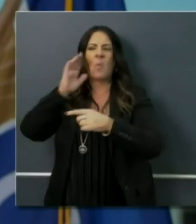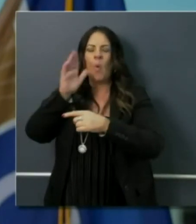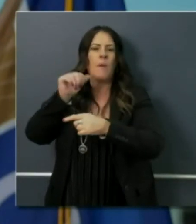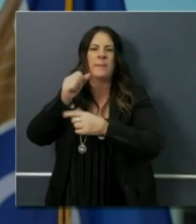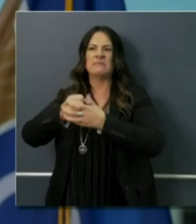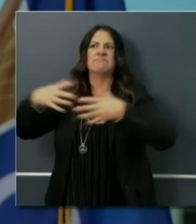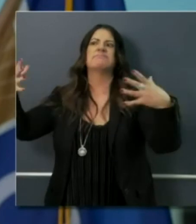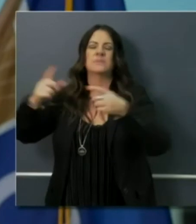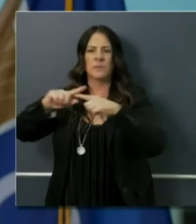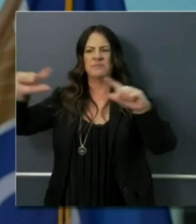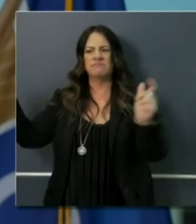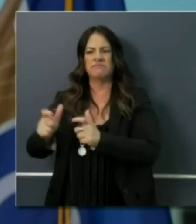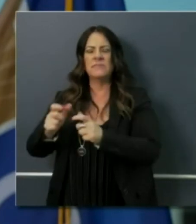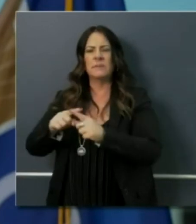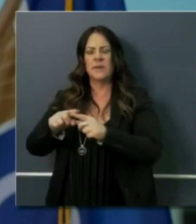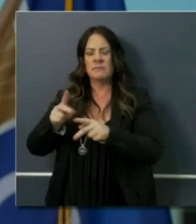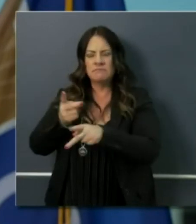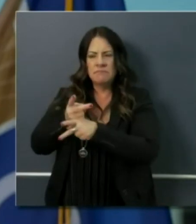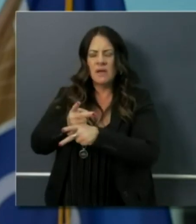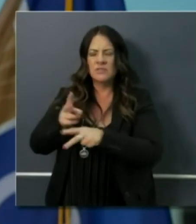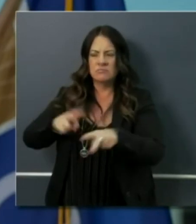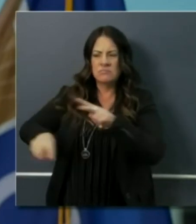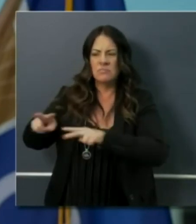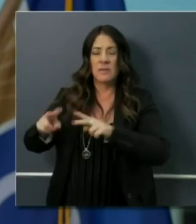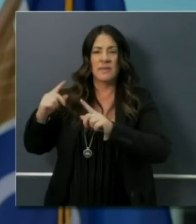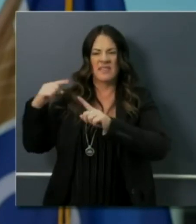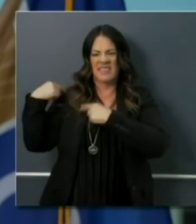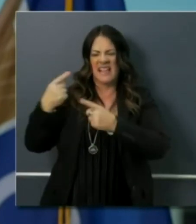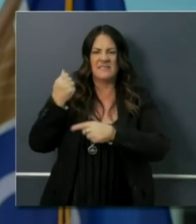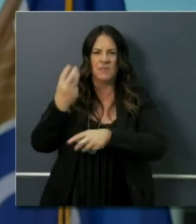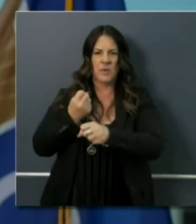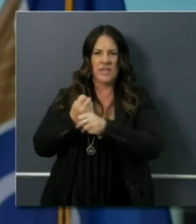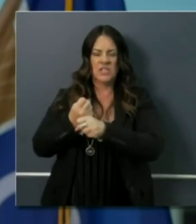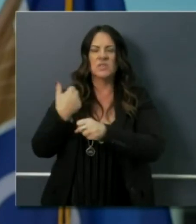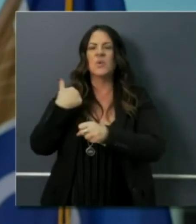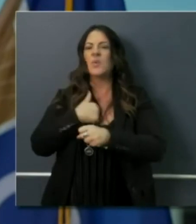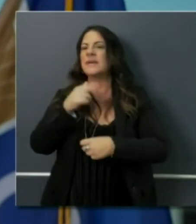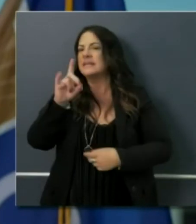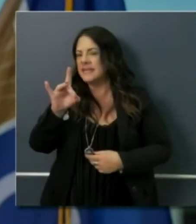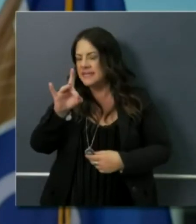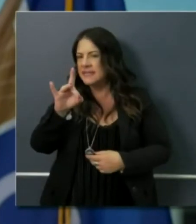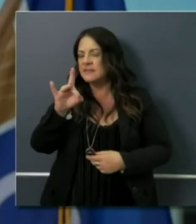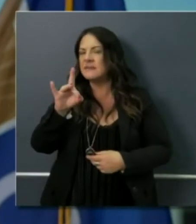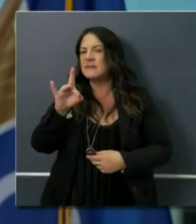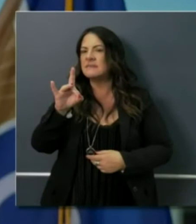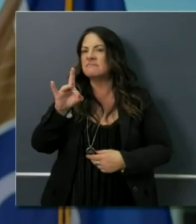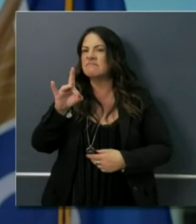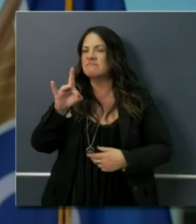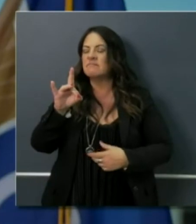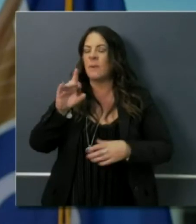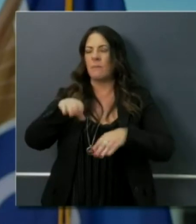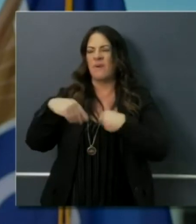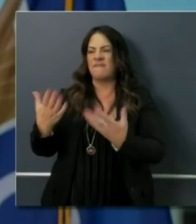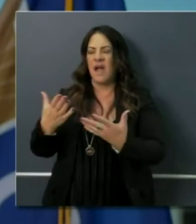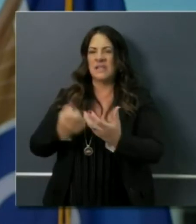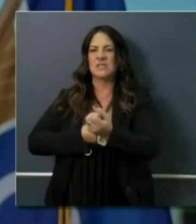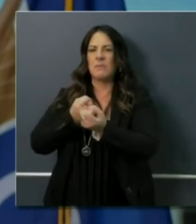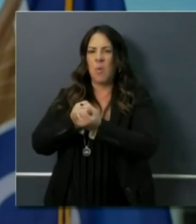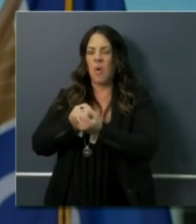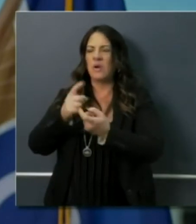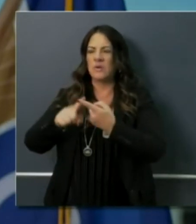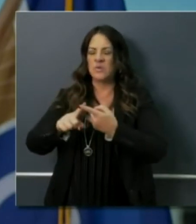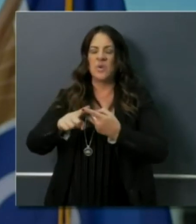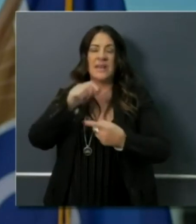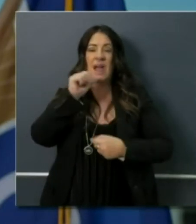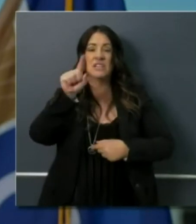know, the last few years, we've been able to significantly increase the total amount of assets, not just the human assets